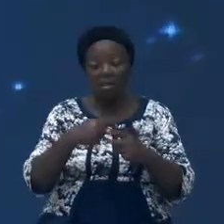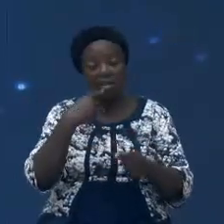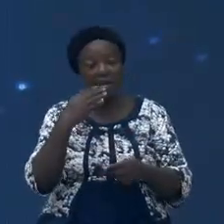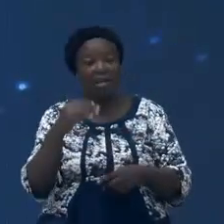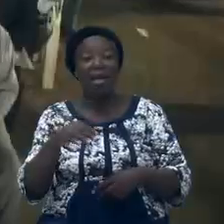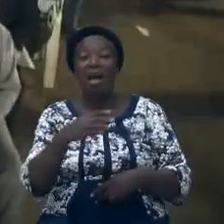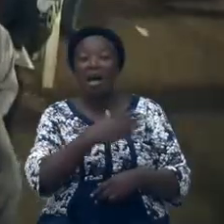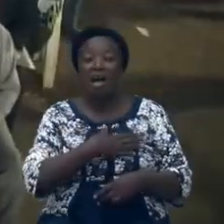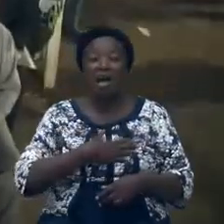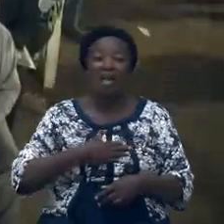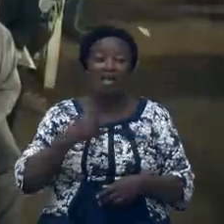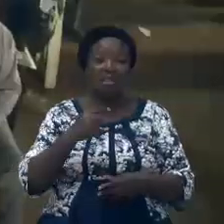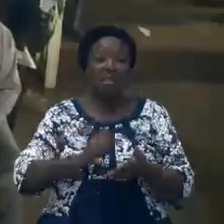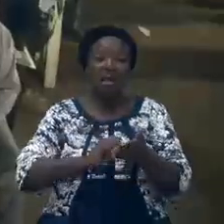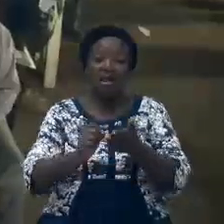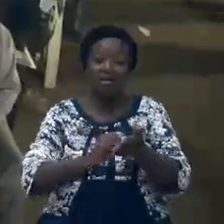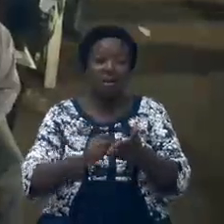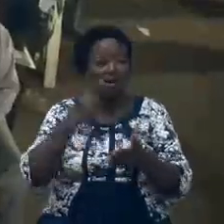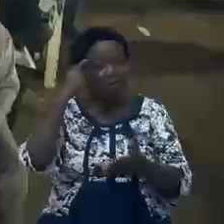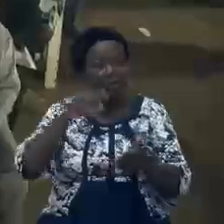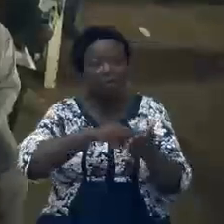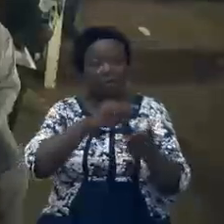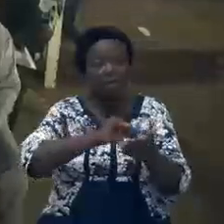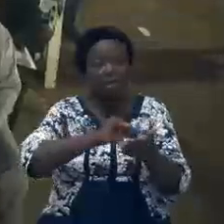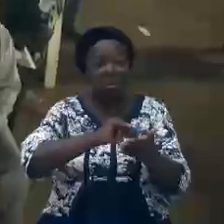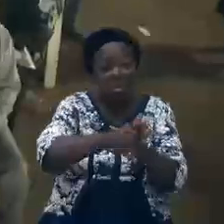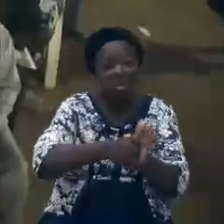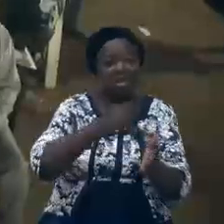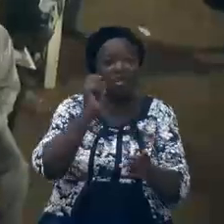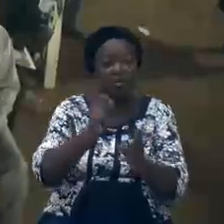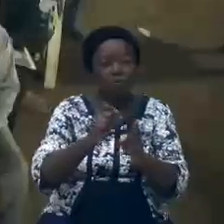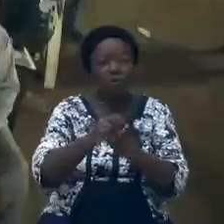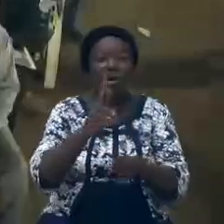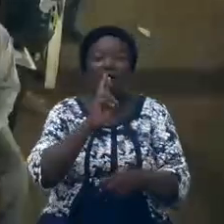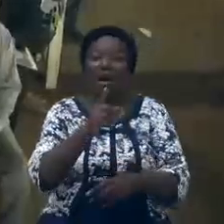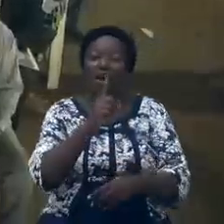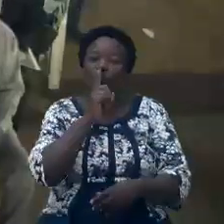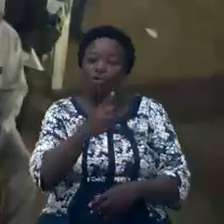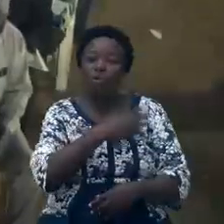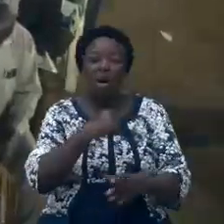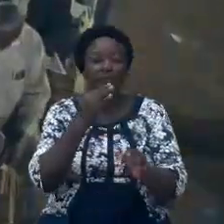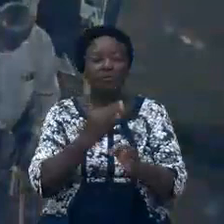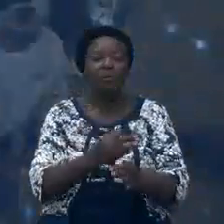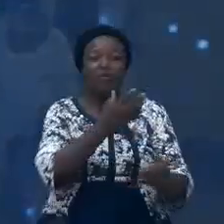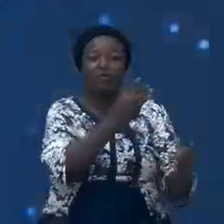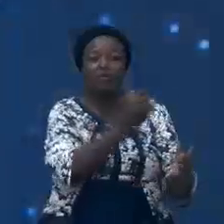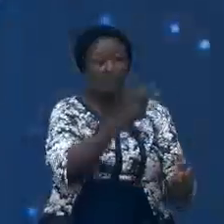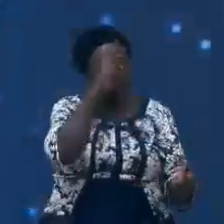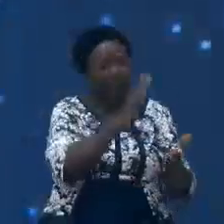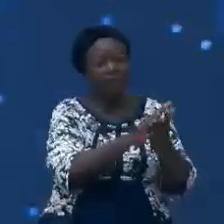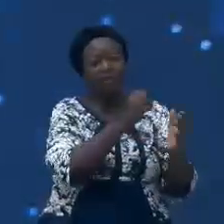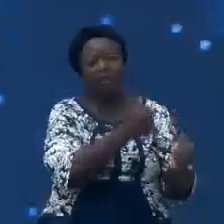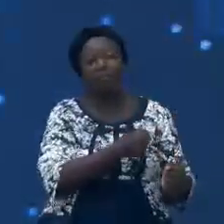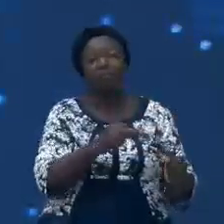name and he said unto me right for these words are true and